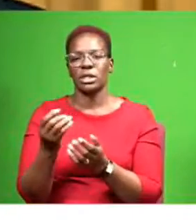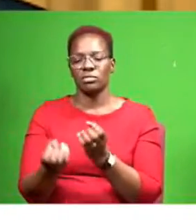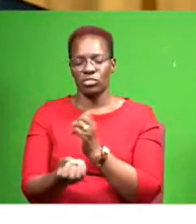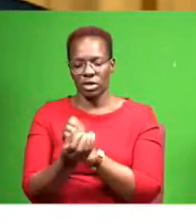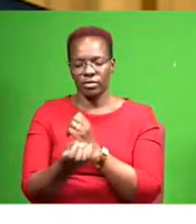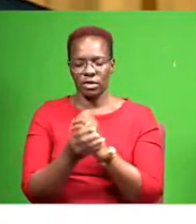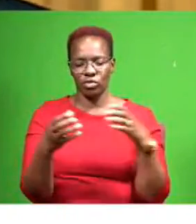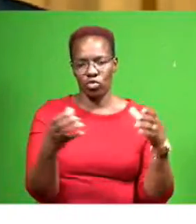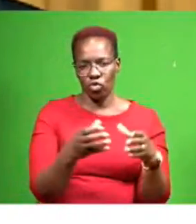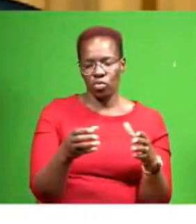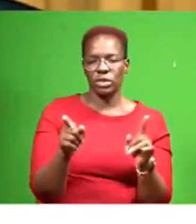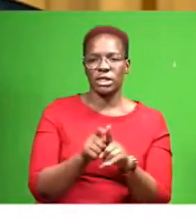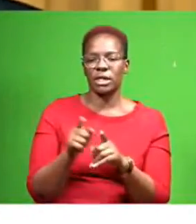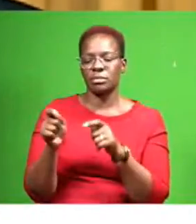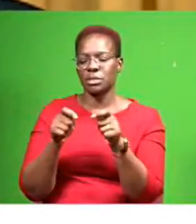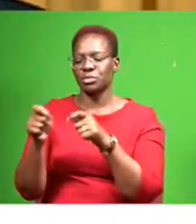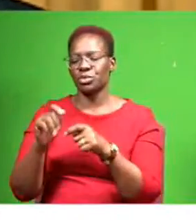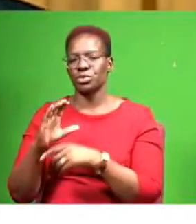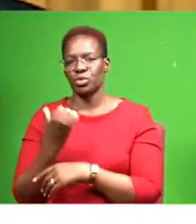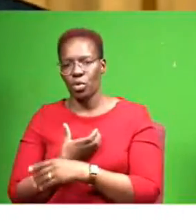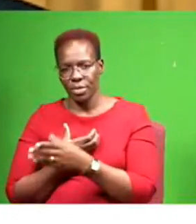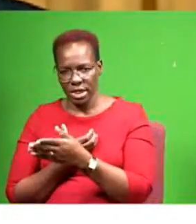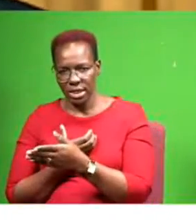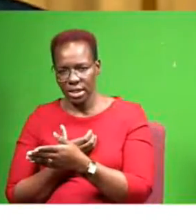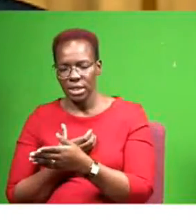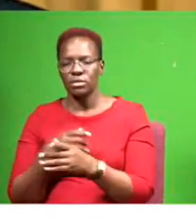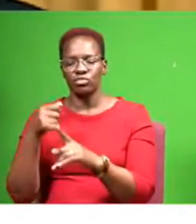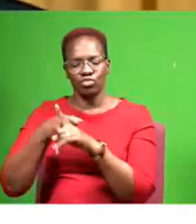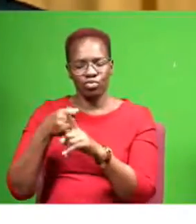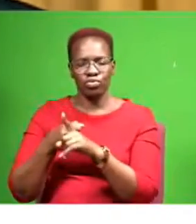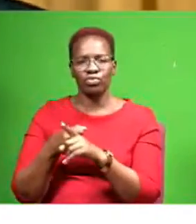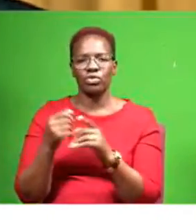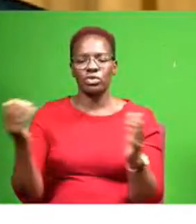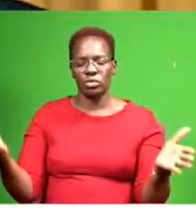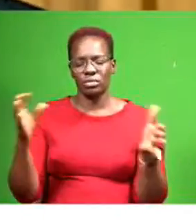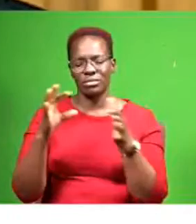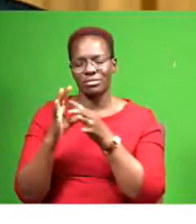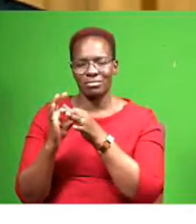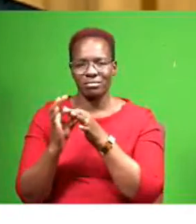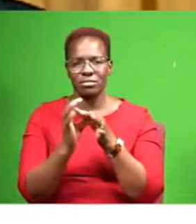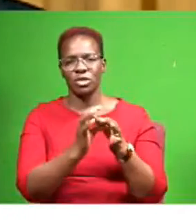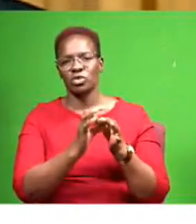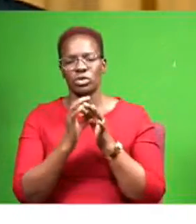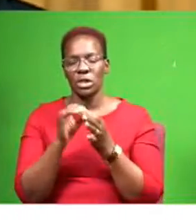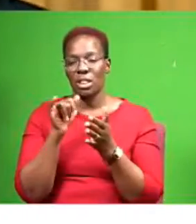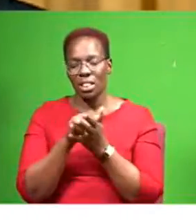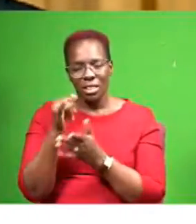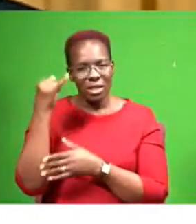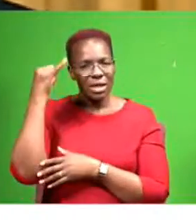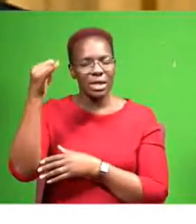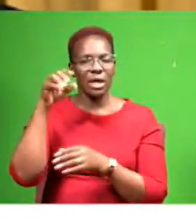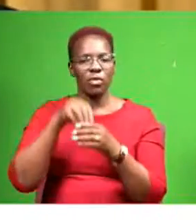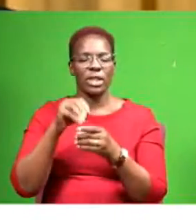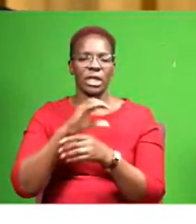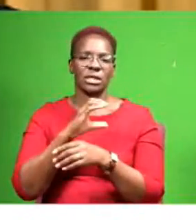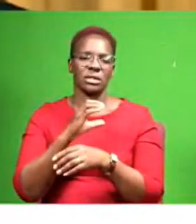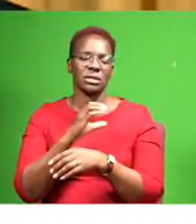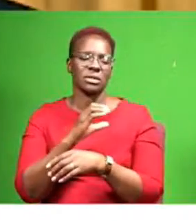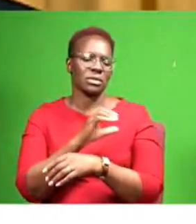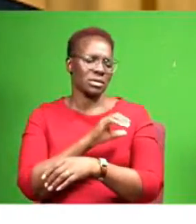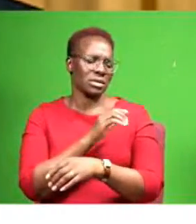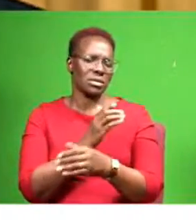Force and the BBI Steering Committee in an effort to foster unity, which is an initiative that was within his constitutional